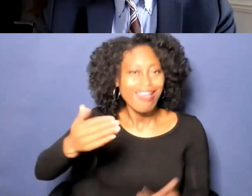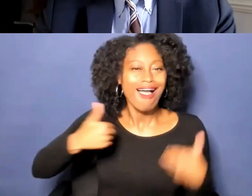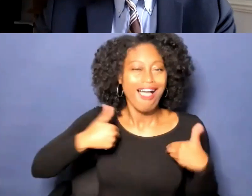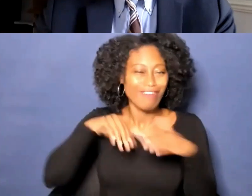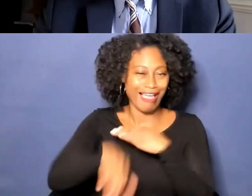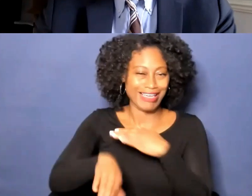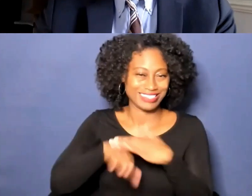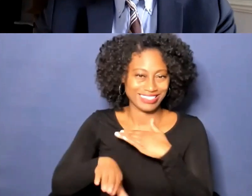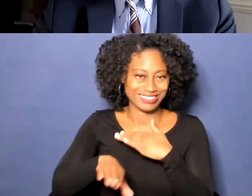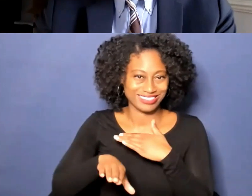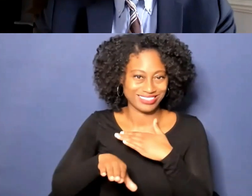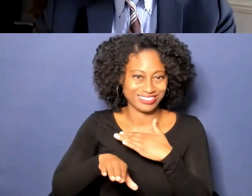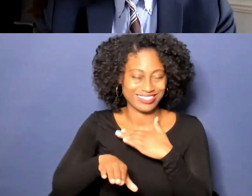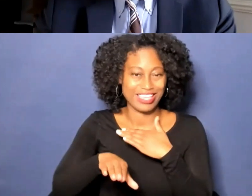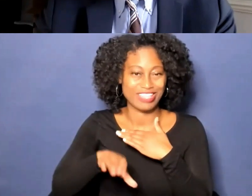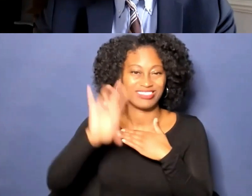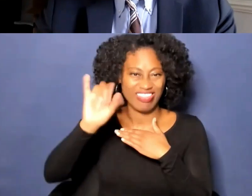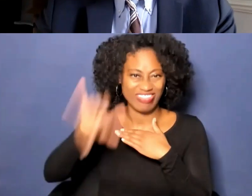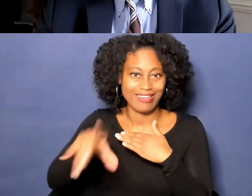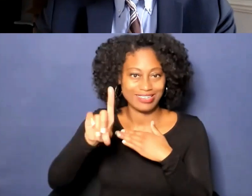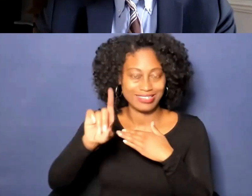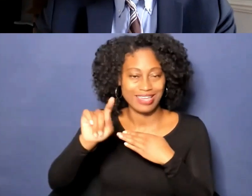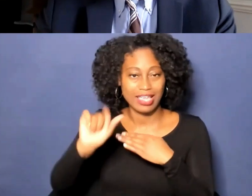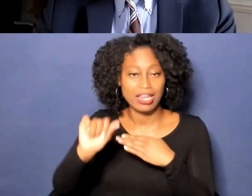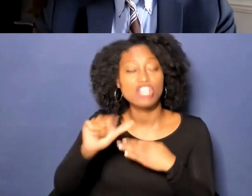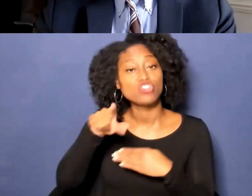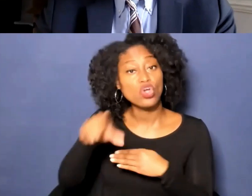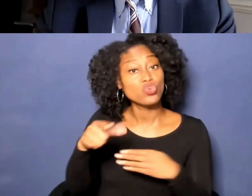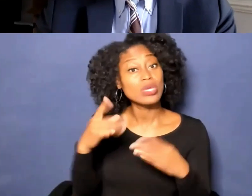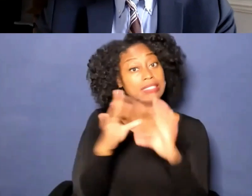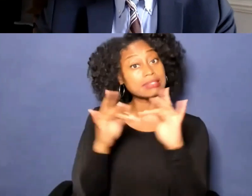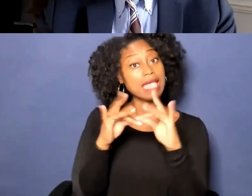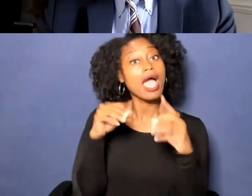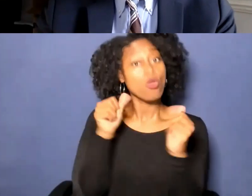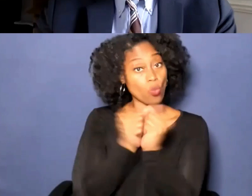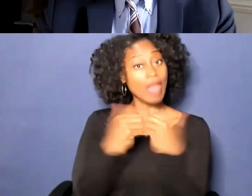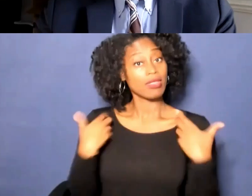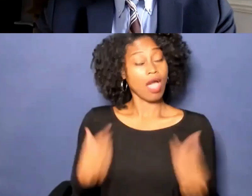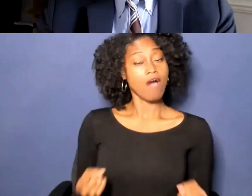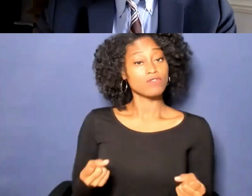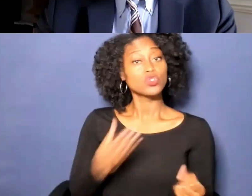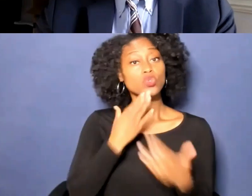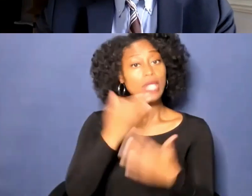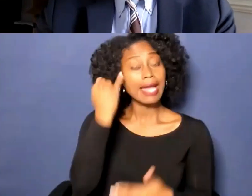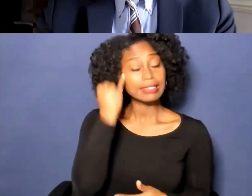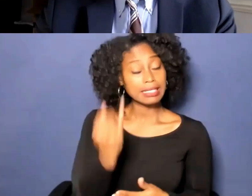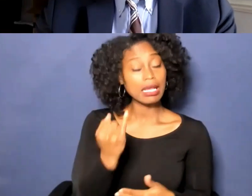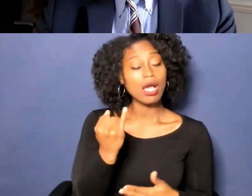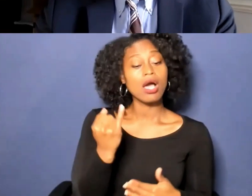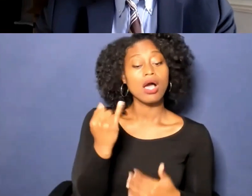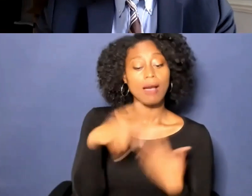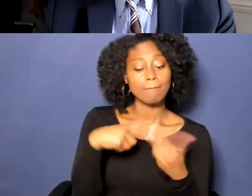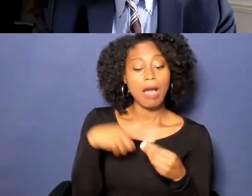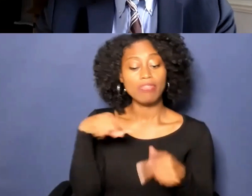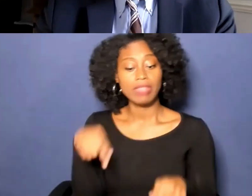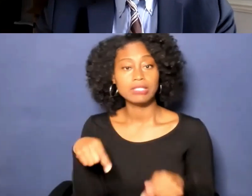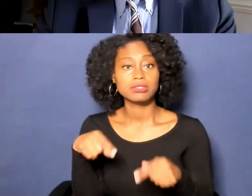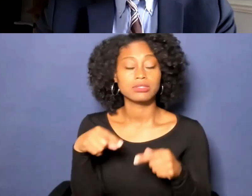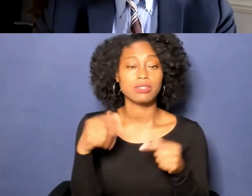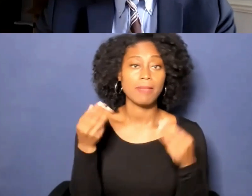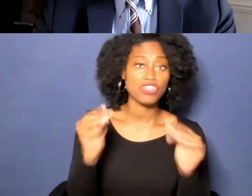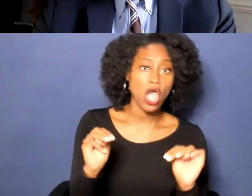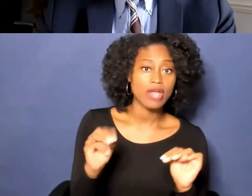you're engendering confidence that you've got a good idea, a good set of questions, a methodology, an appropriate data set, and that you've got